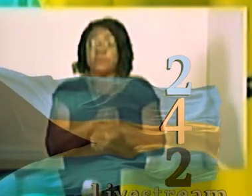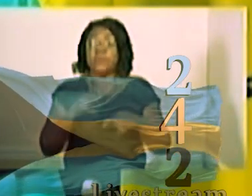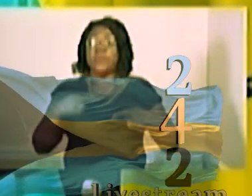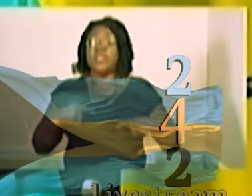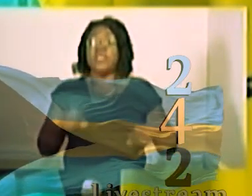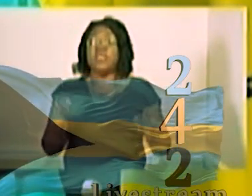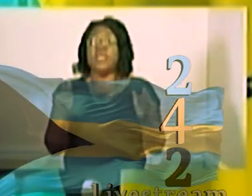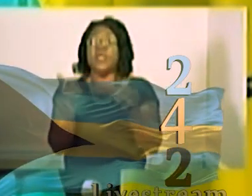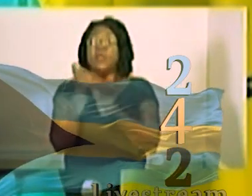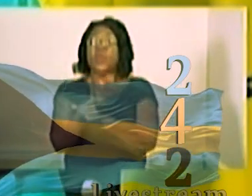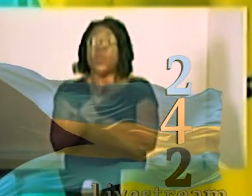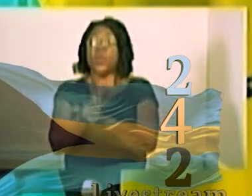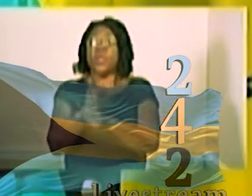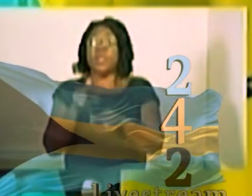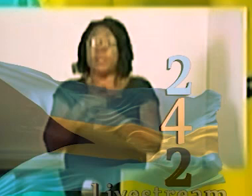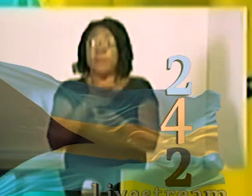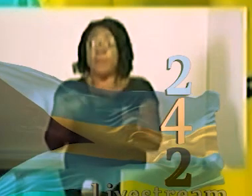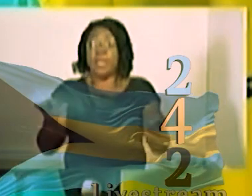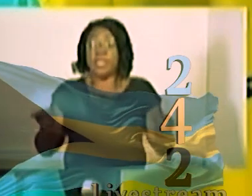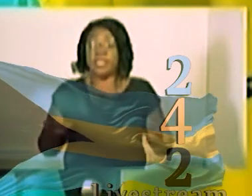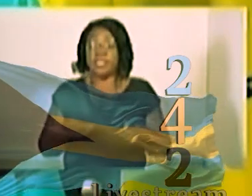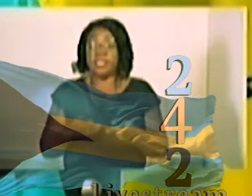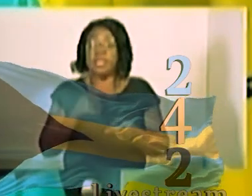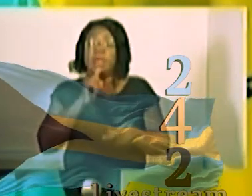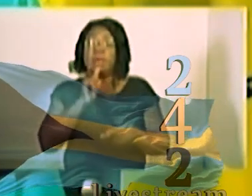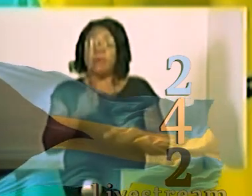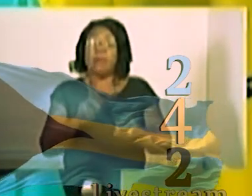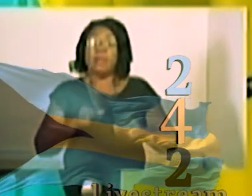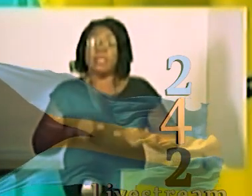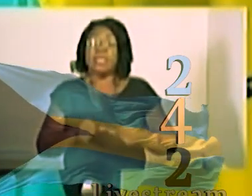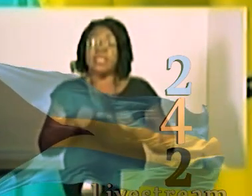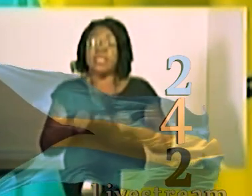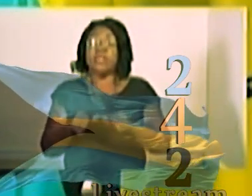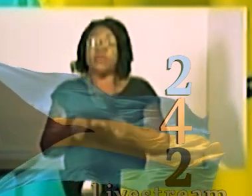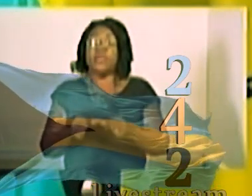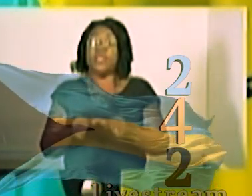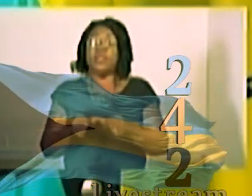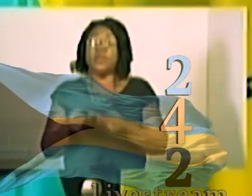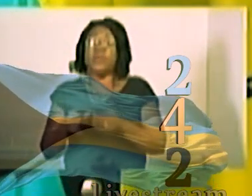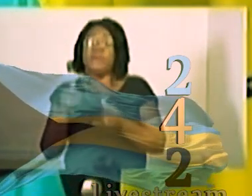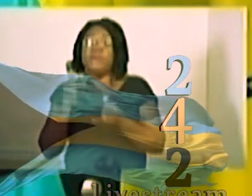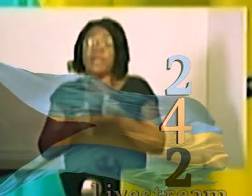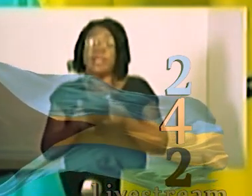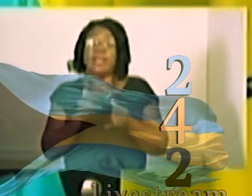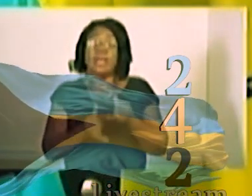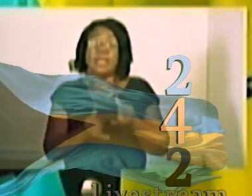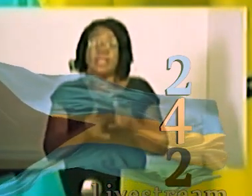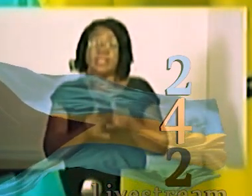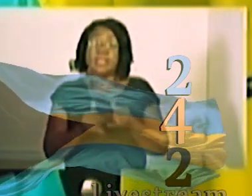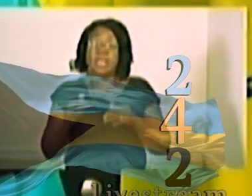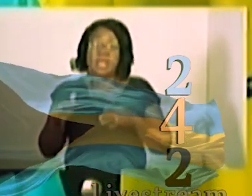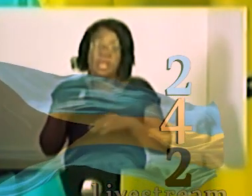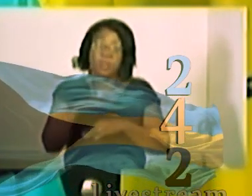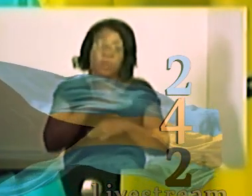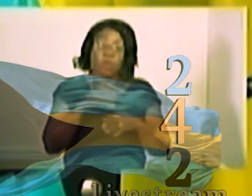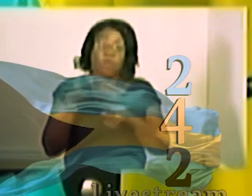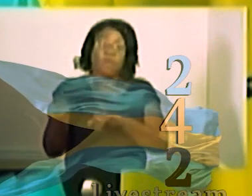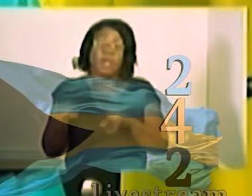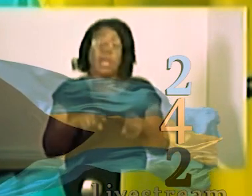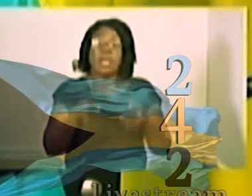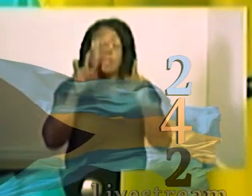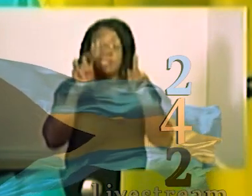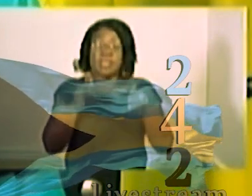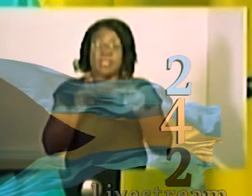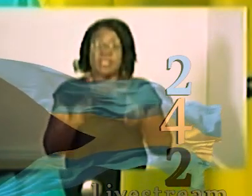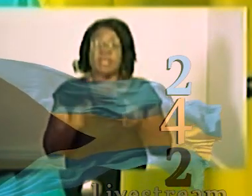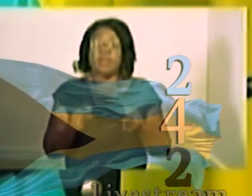General workplace protocols are continuing to be finalized and revised as necessary